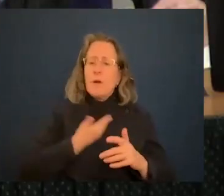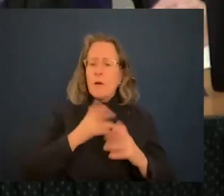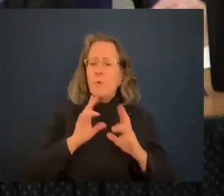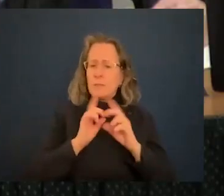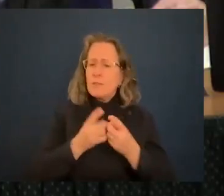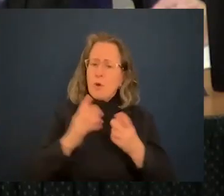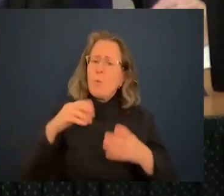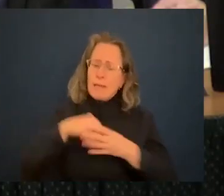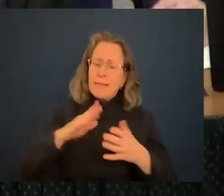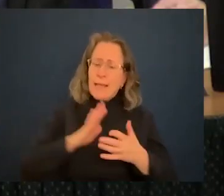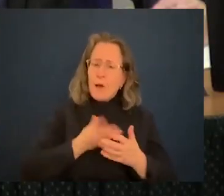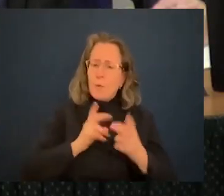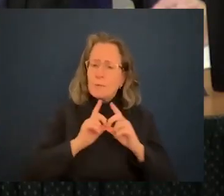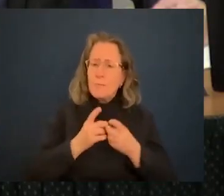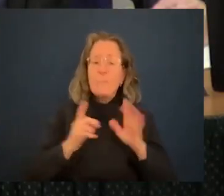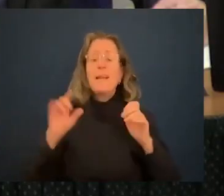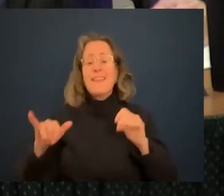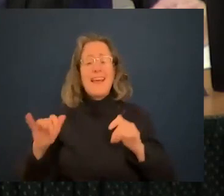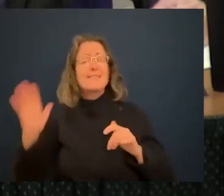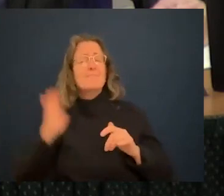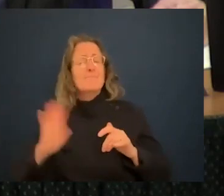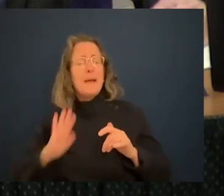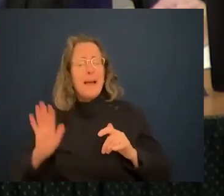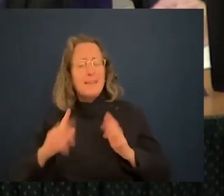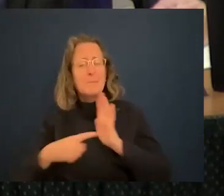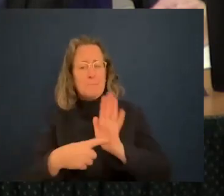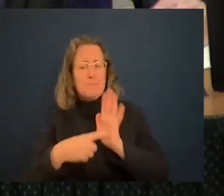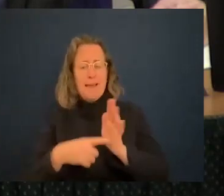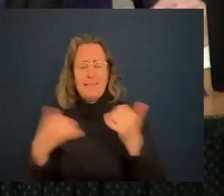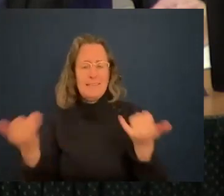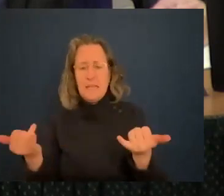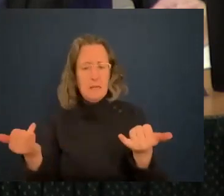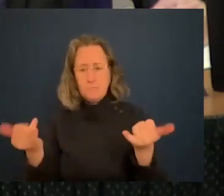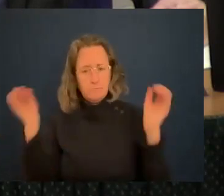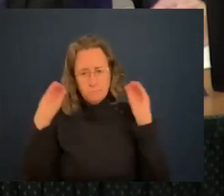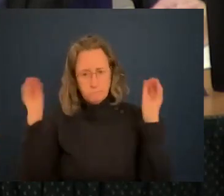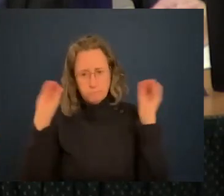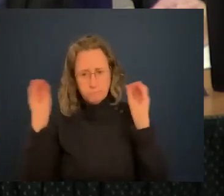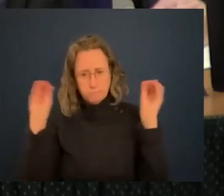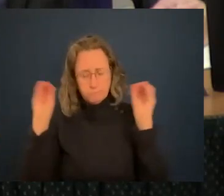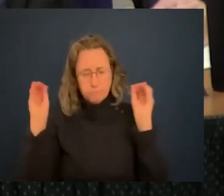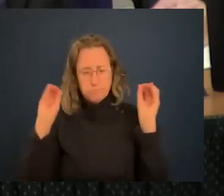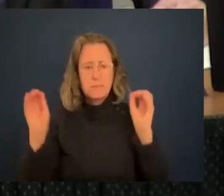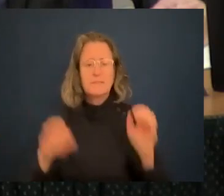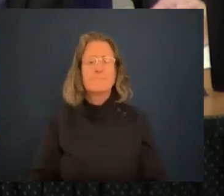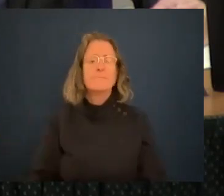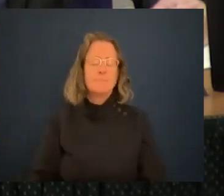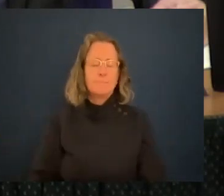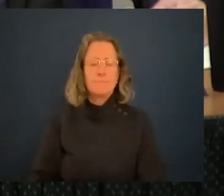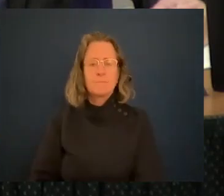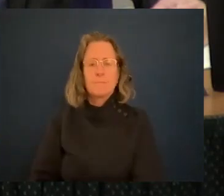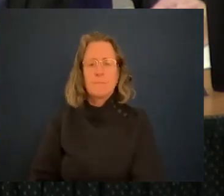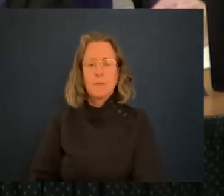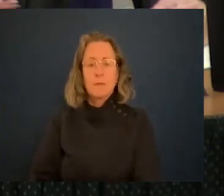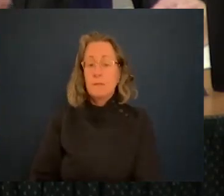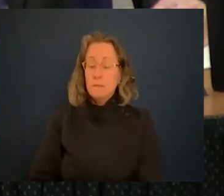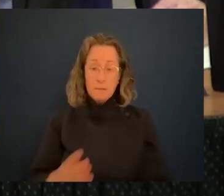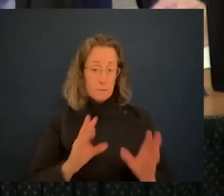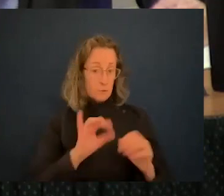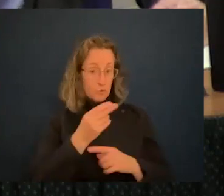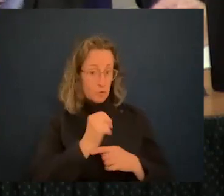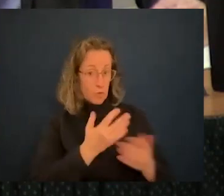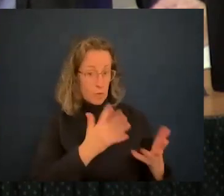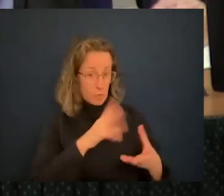of a thing of the past now um for various reasons um okay um did you have more Sean